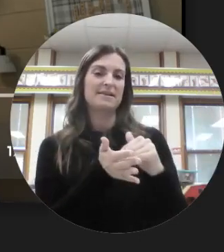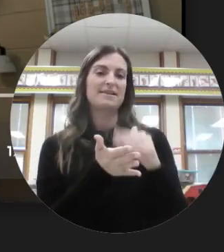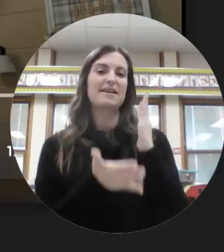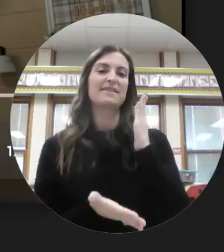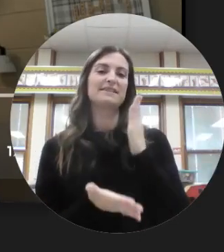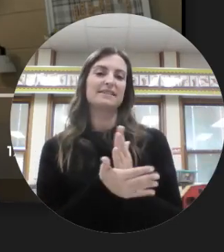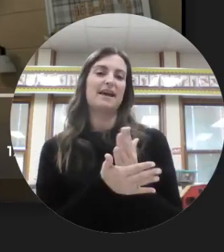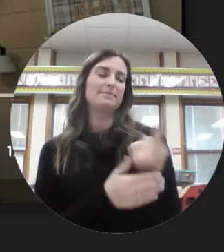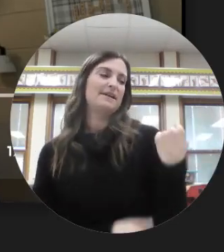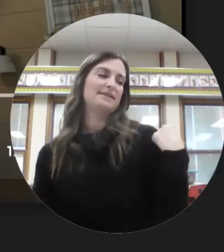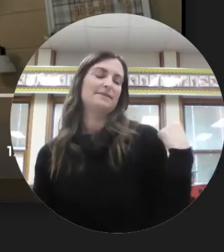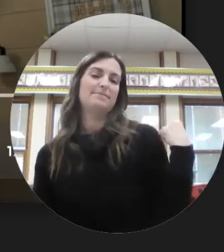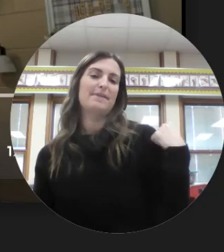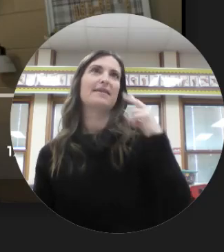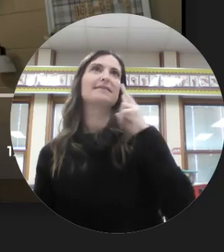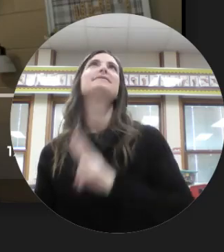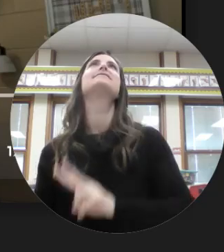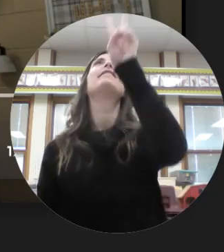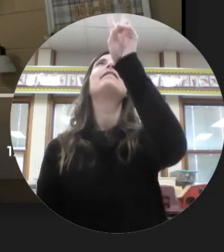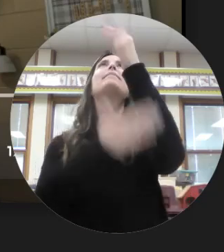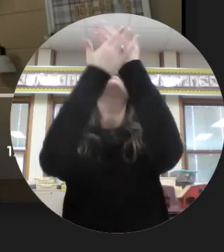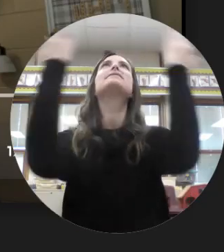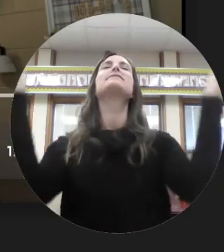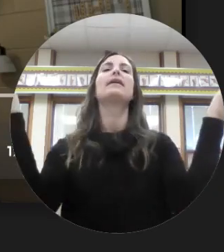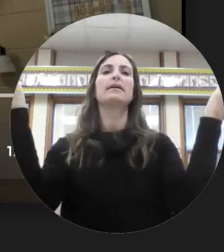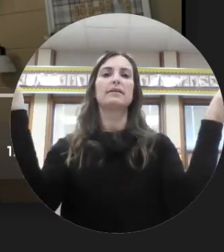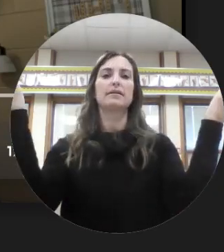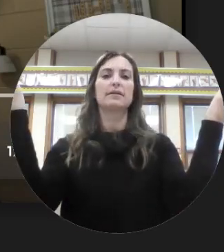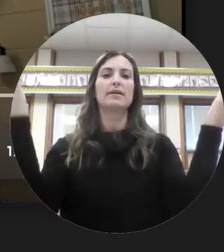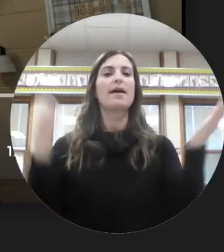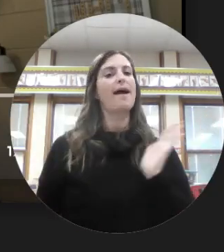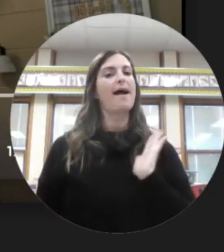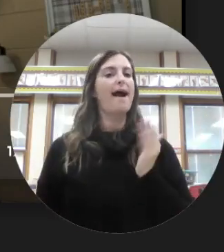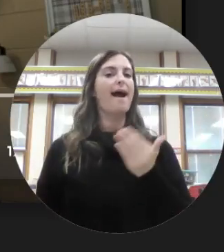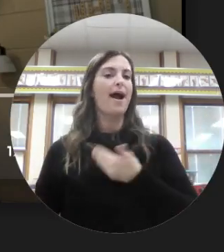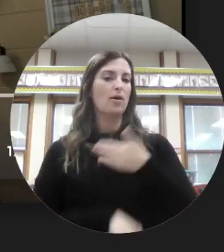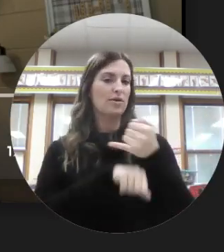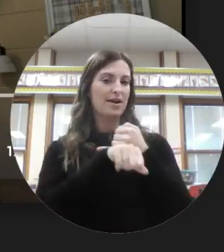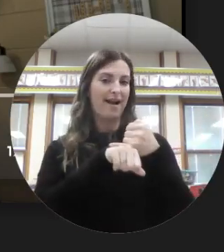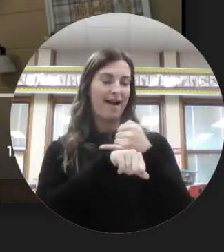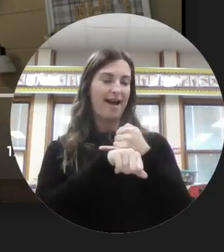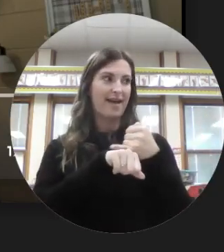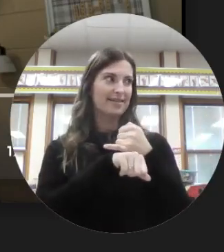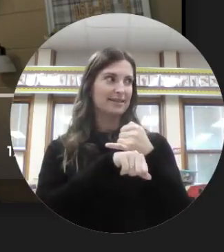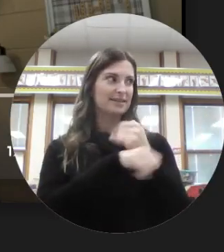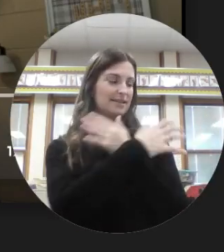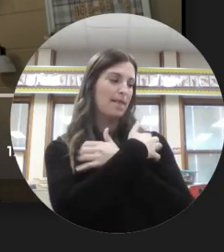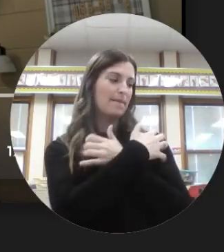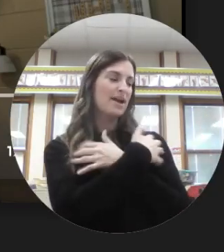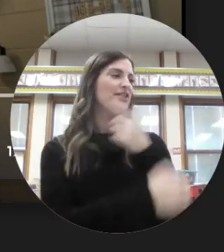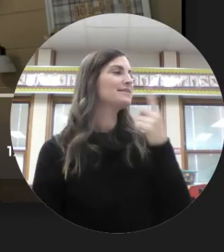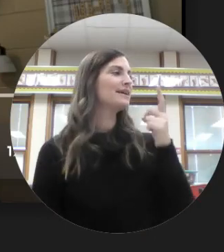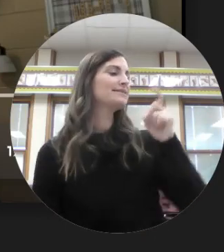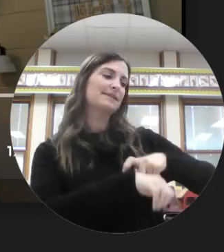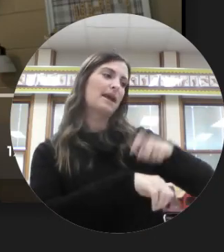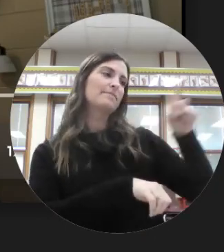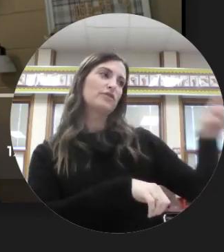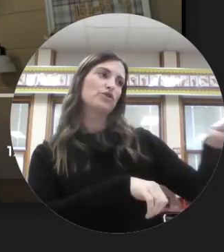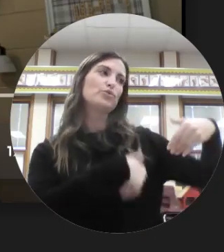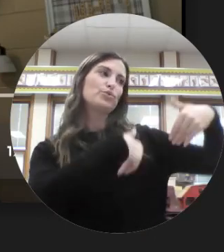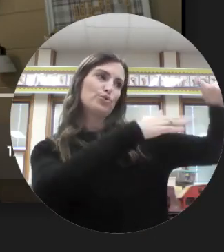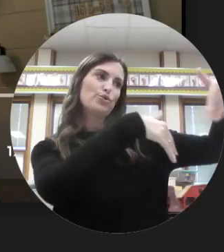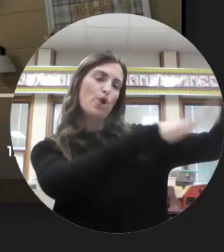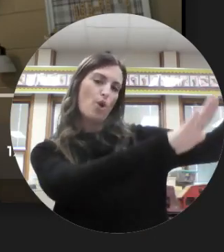back and stared up at the sky, stunned. This is our island, snarled Nettle, and it's time for you to